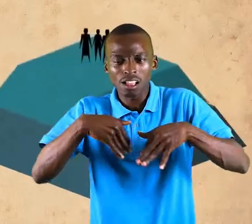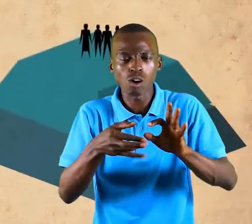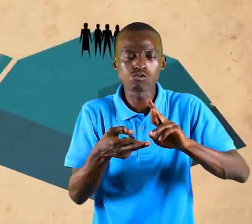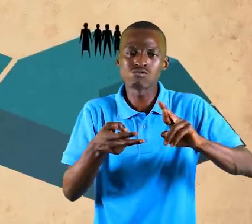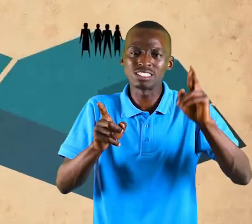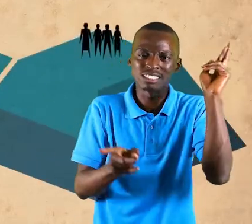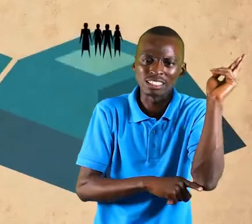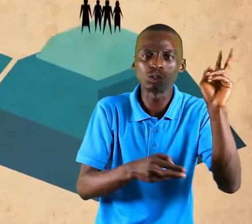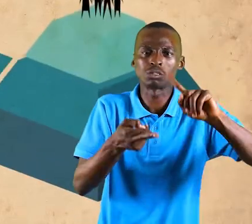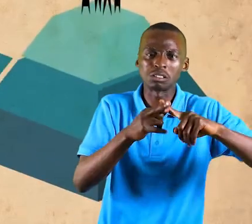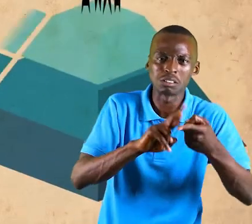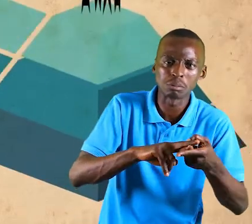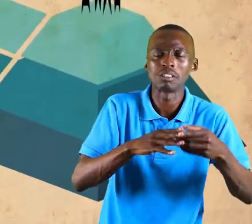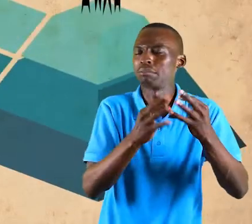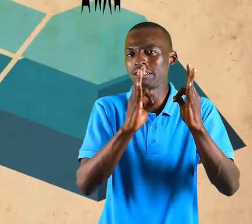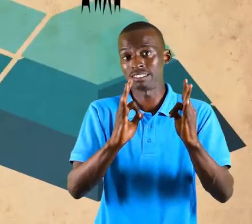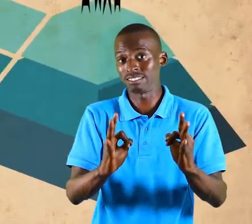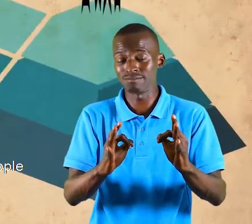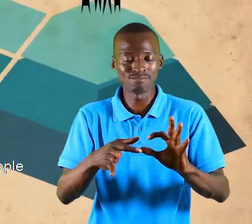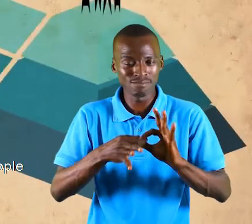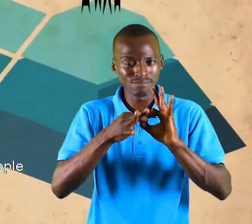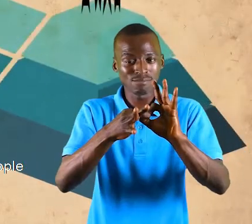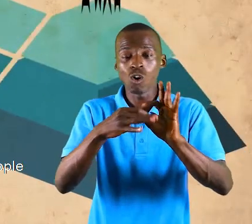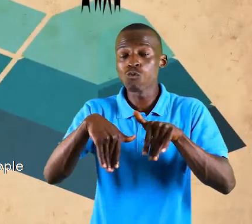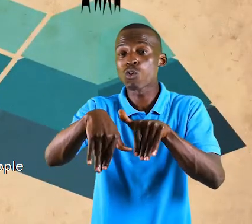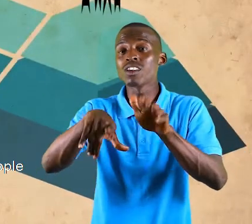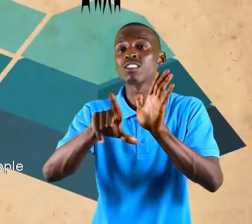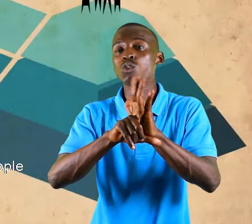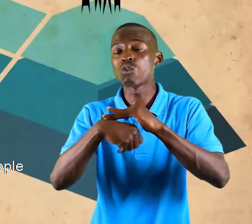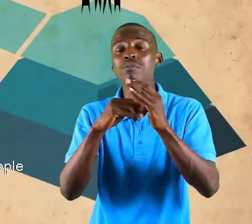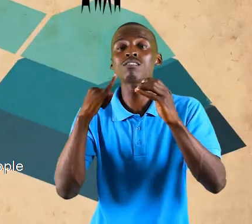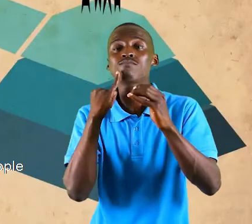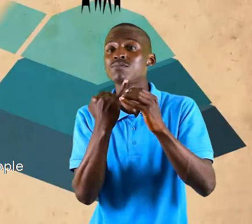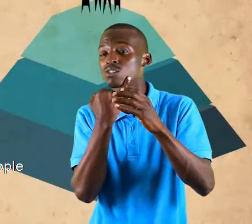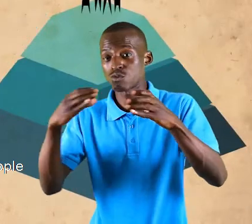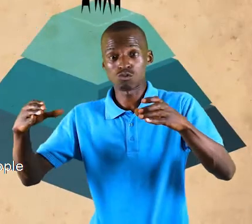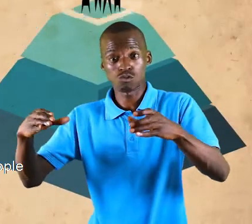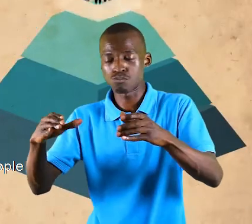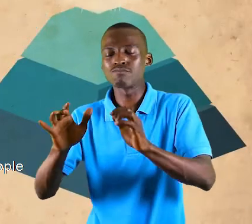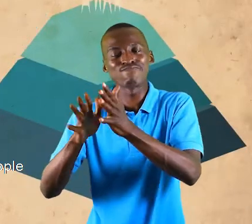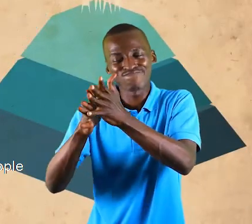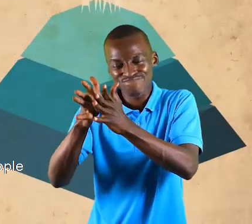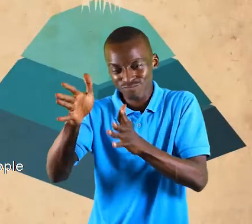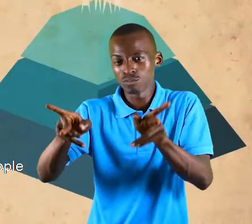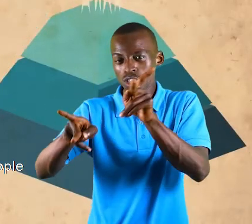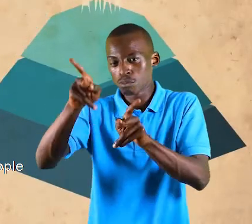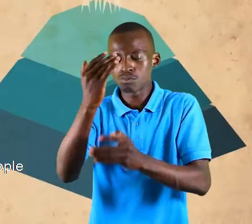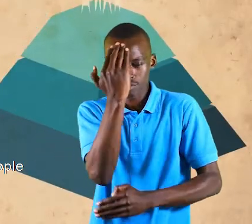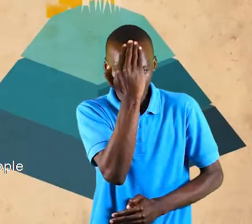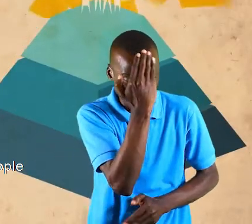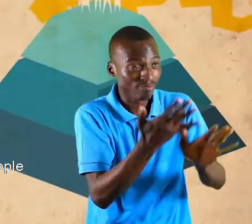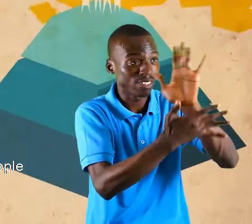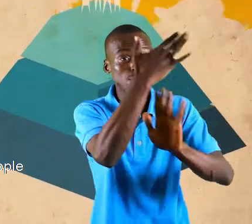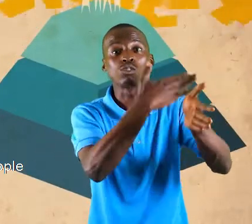justice, healthy relationships, having sexual integrity. Living by these laws will make Israel into a morally pure people who